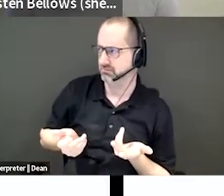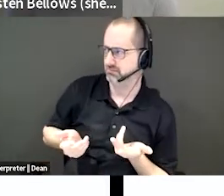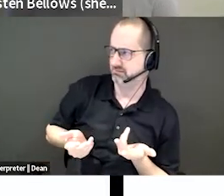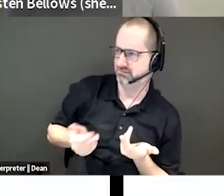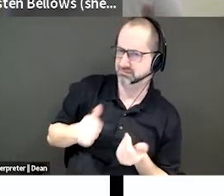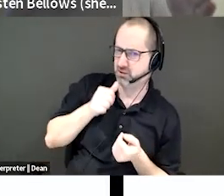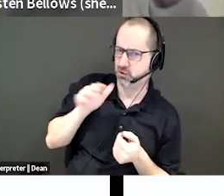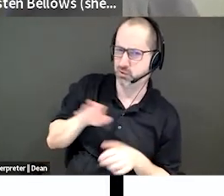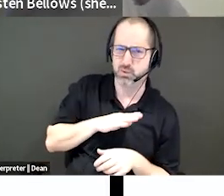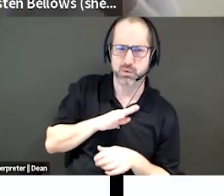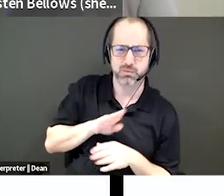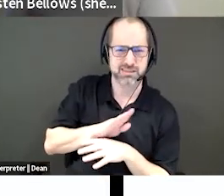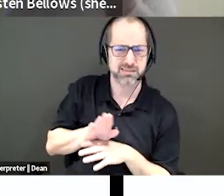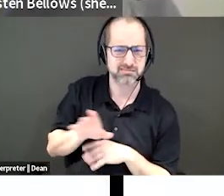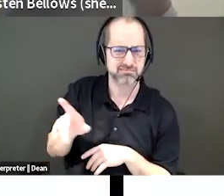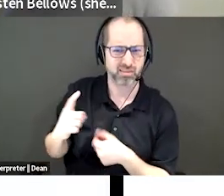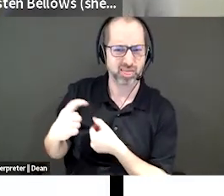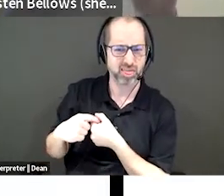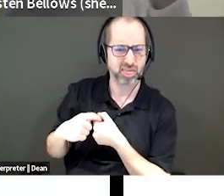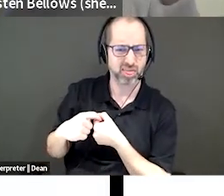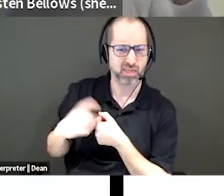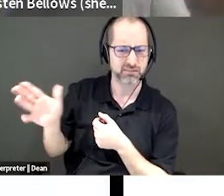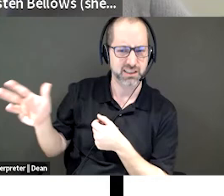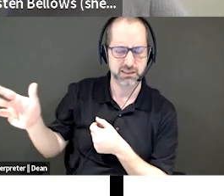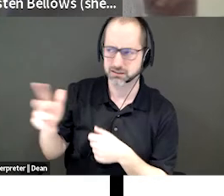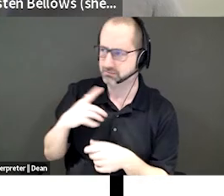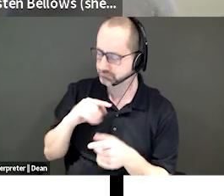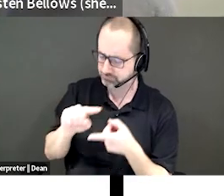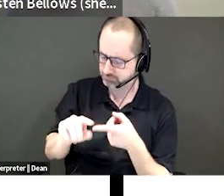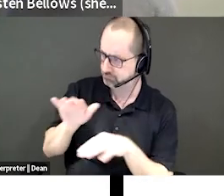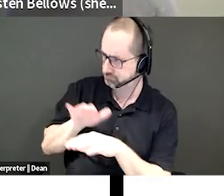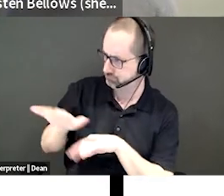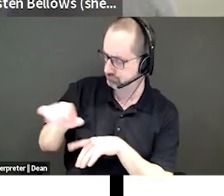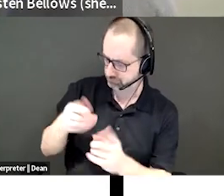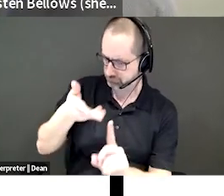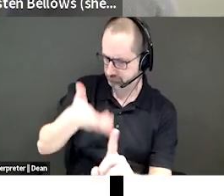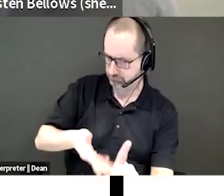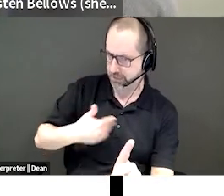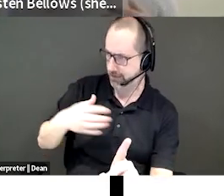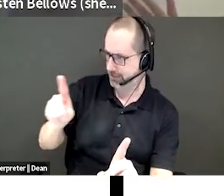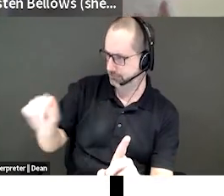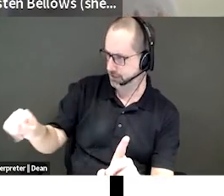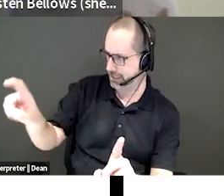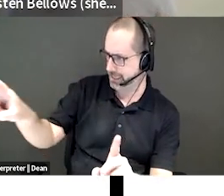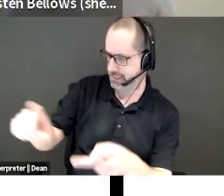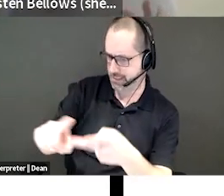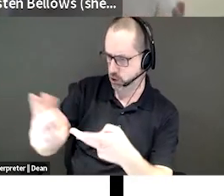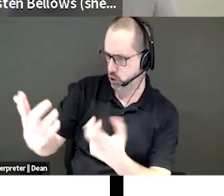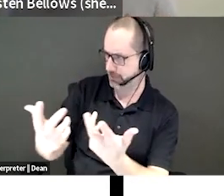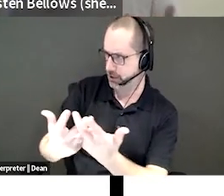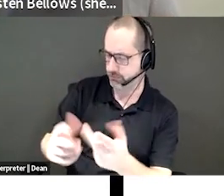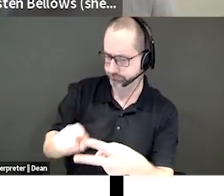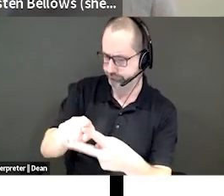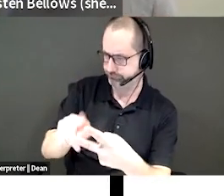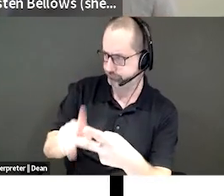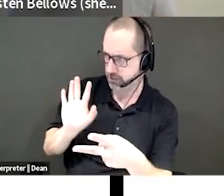they had, this is so-and-so, they have a disability, they need this type of accommodation. So people will try